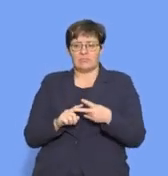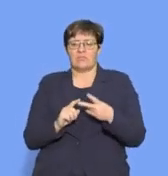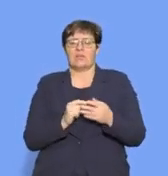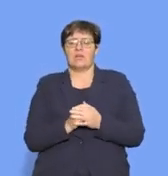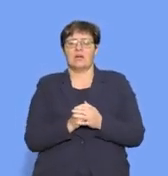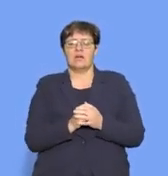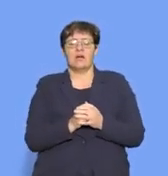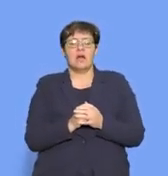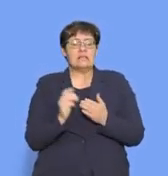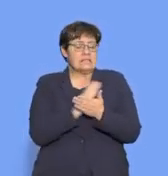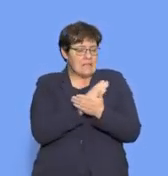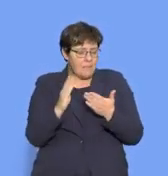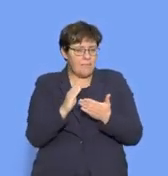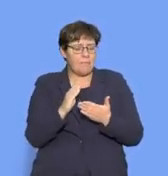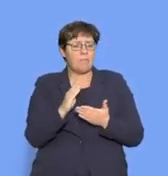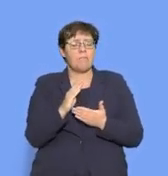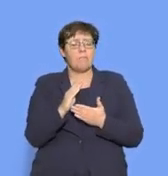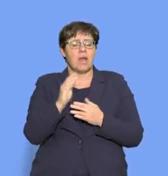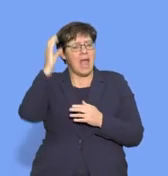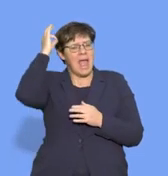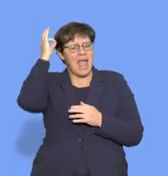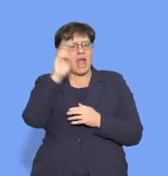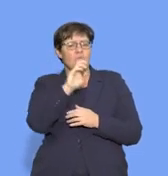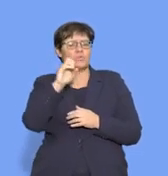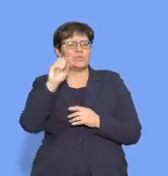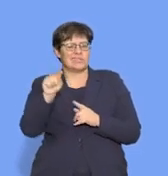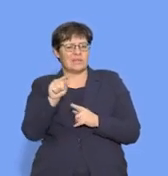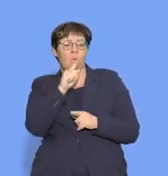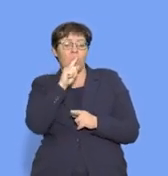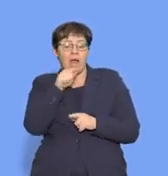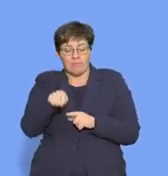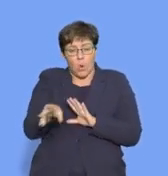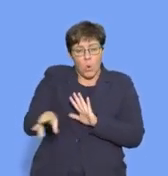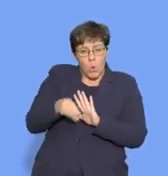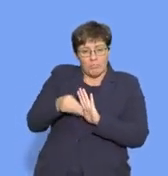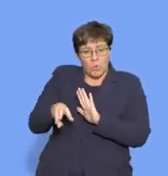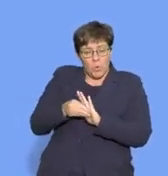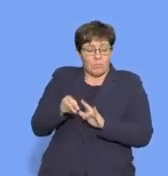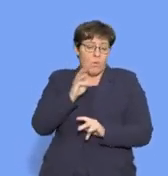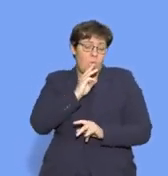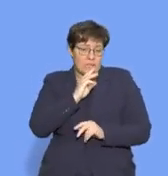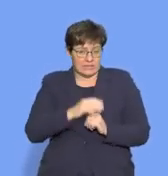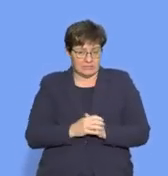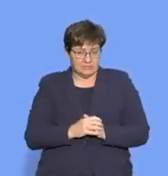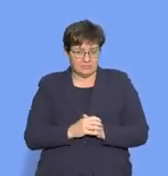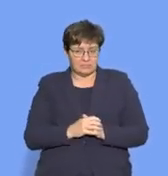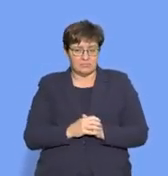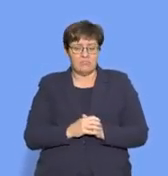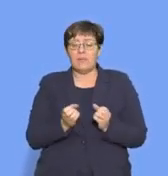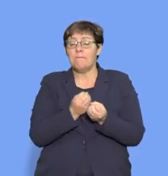we talked about those in the last lesson because they are found on the roots to absorb water.